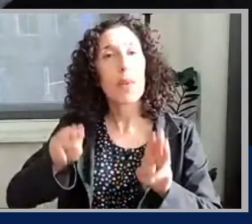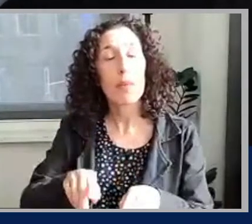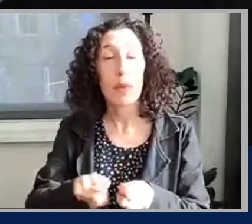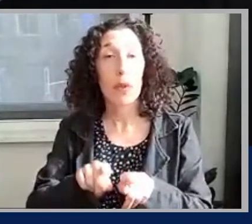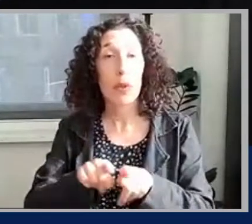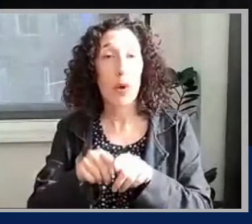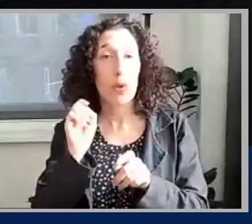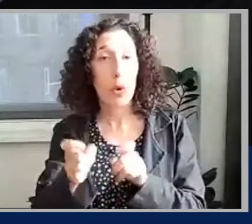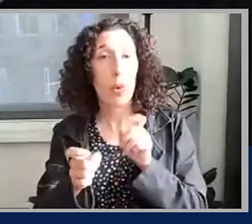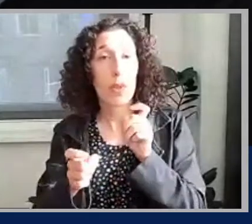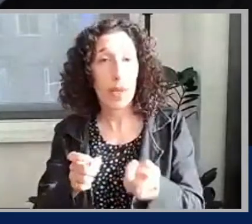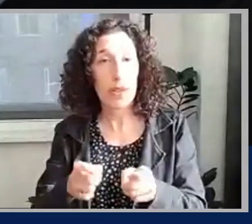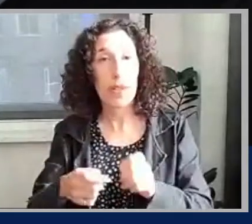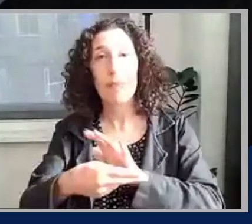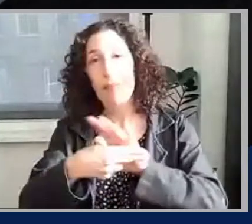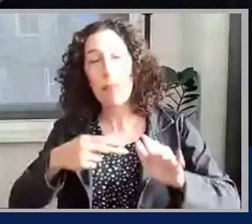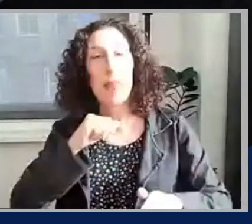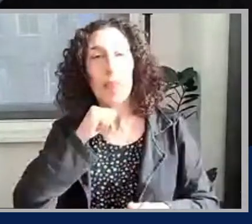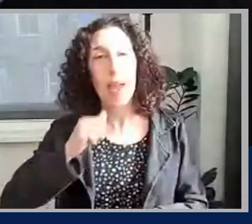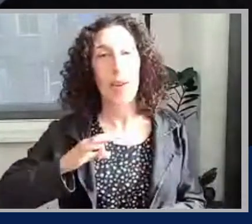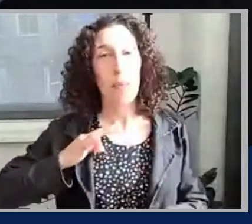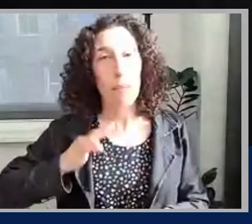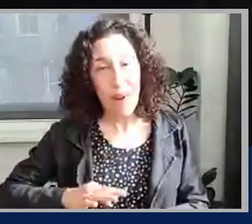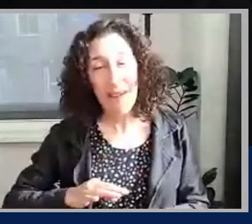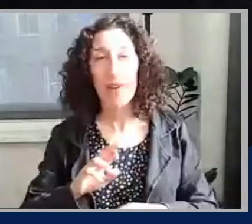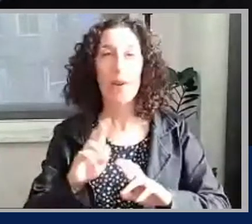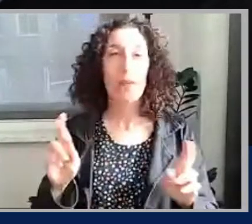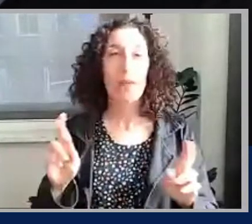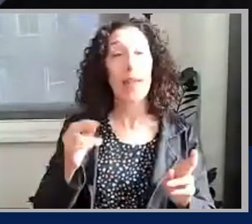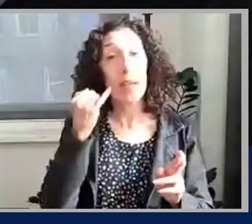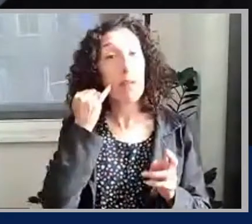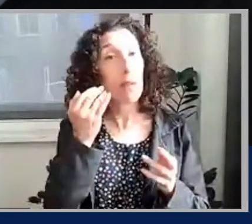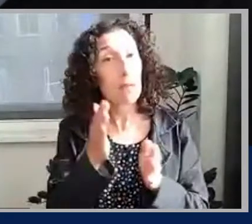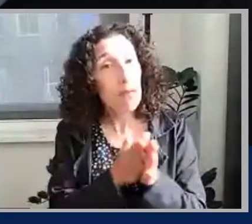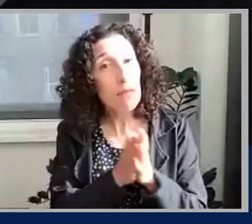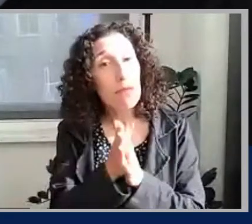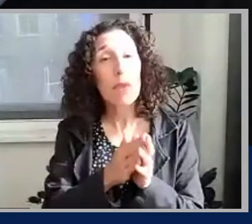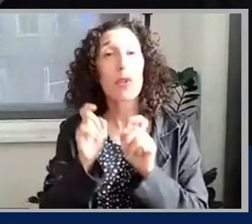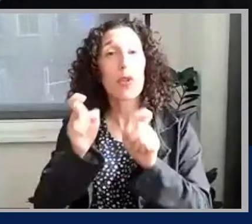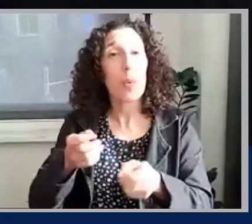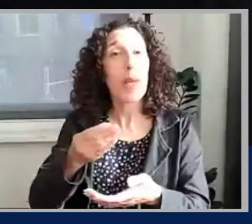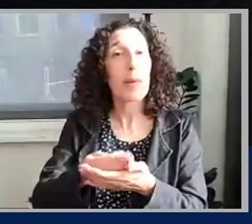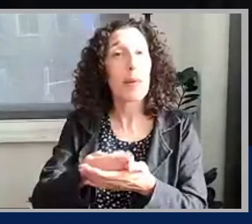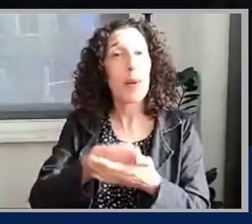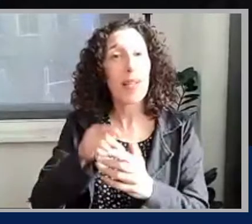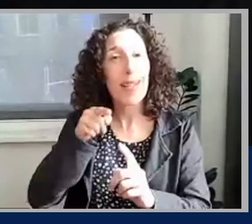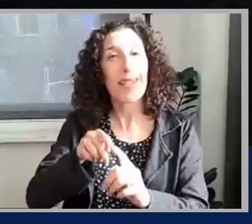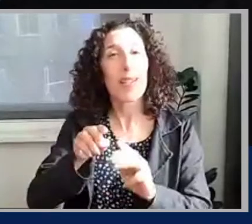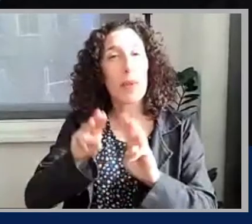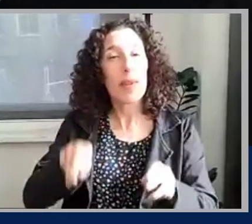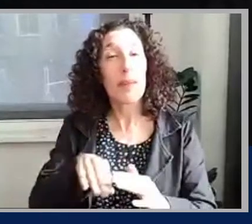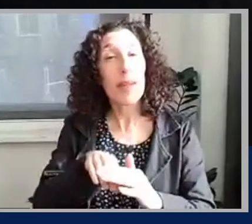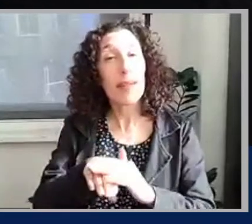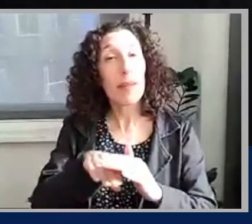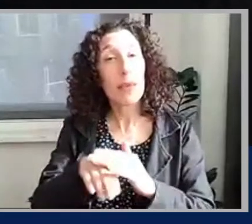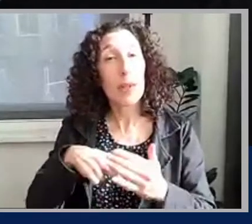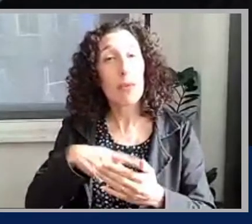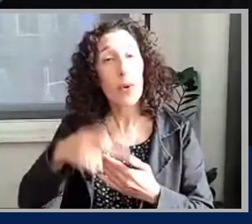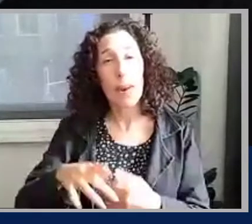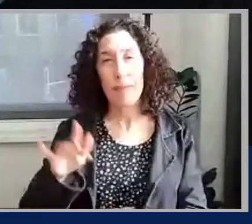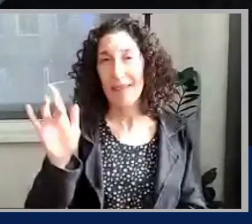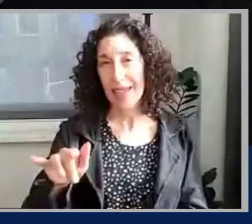nonprofit. So trying out some new things today. I'll be reading chat and everything that's going on, but the show's not about me. I'm just here to help